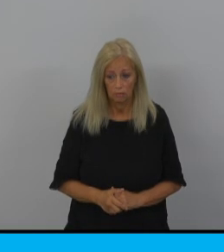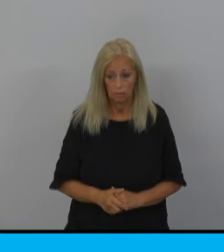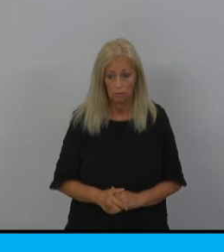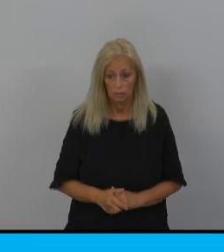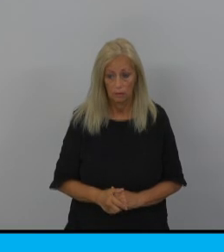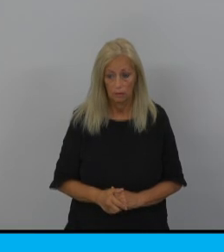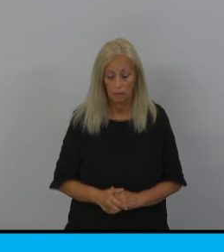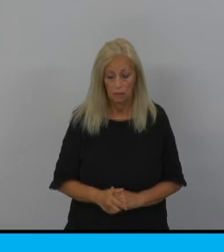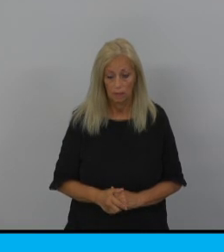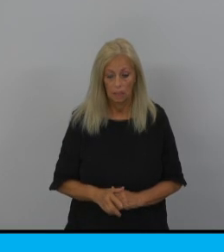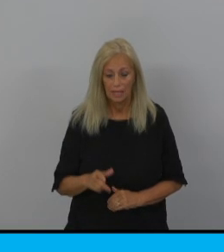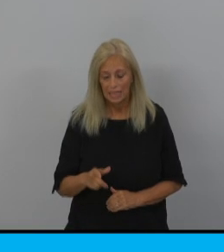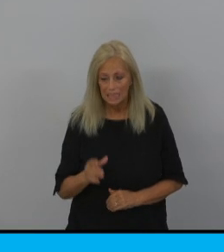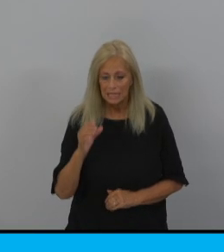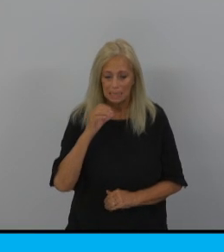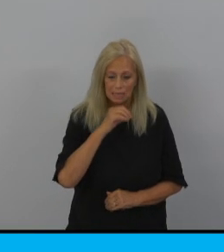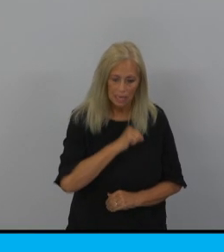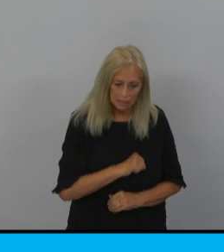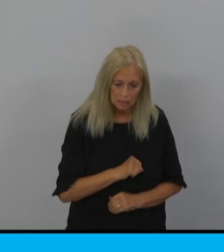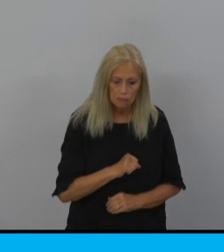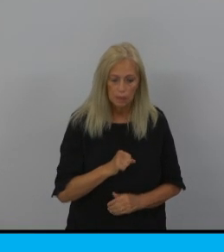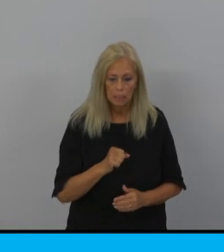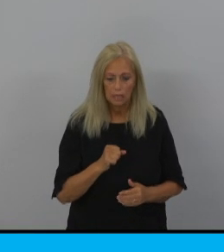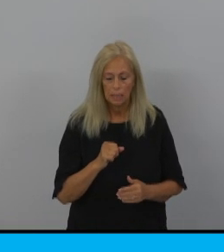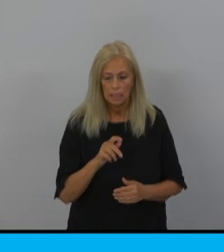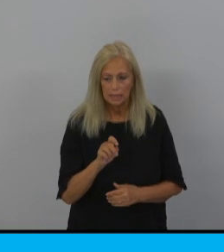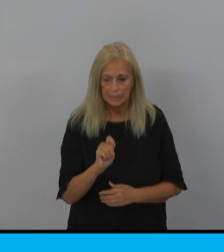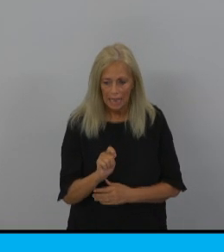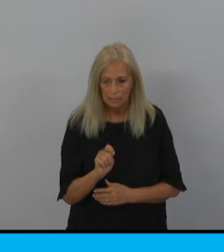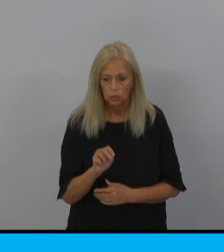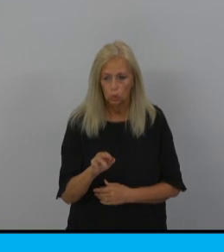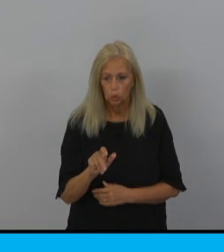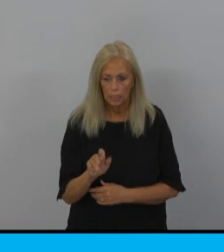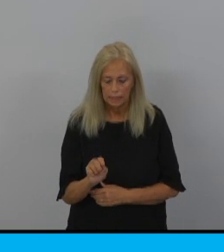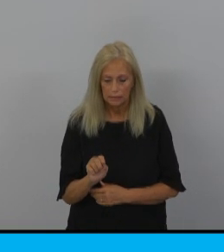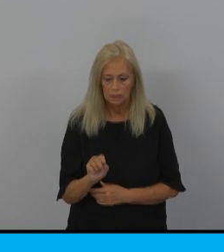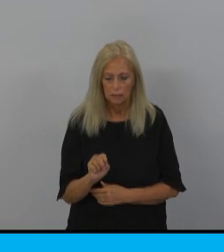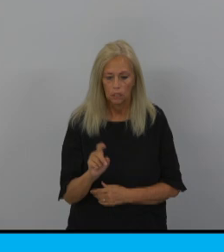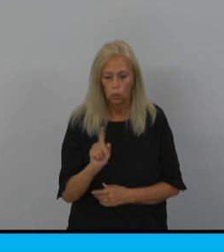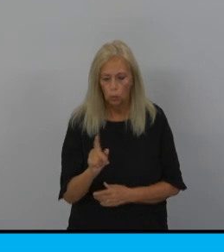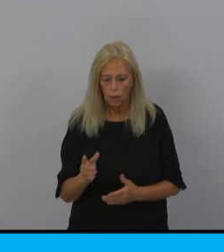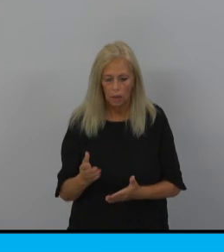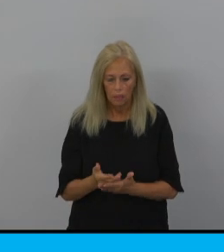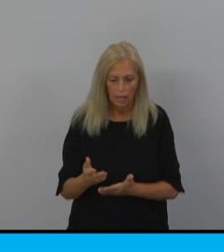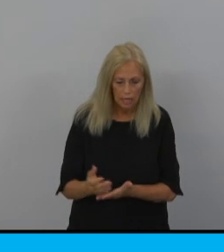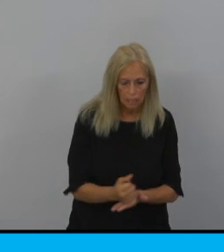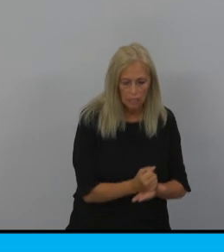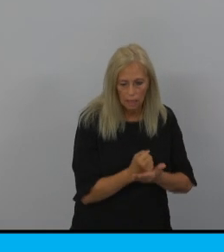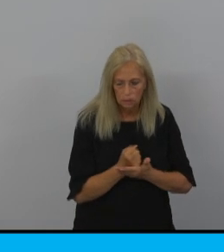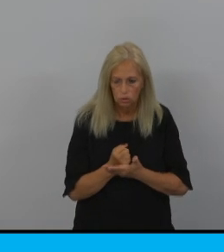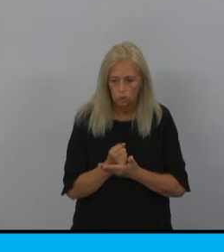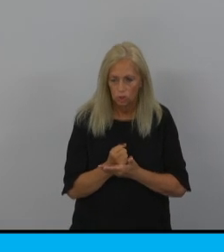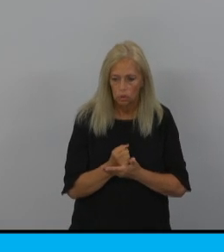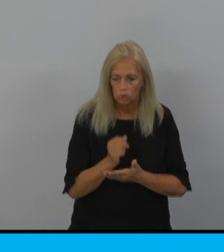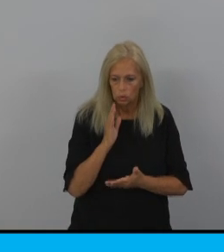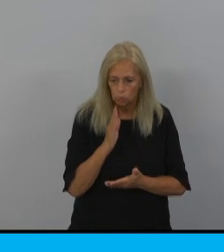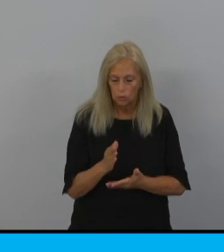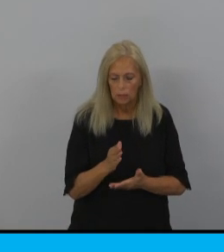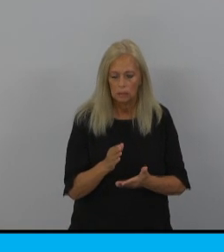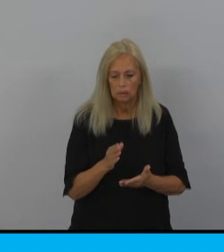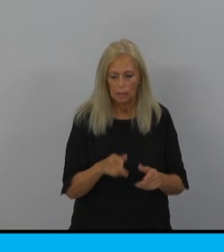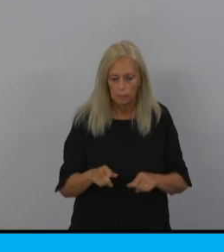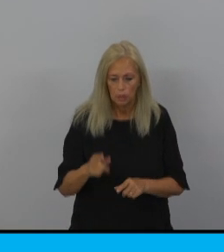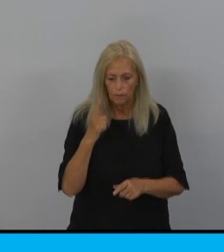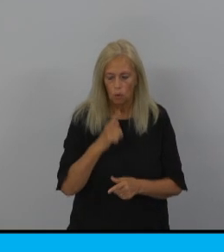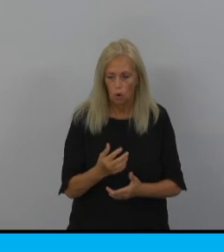So this is where we estimate what our tax rate or what our tax collections are going to be for